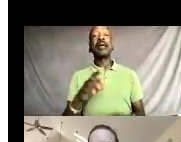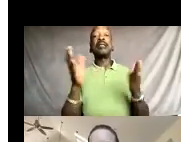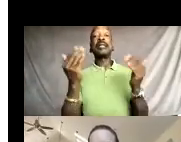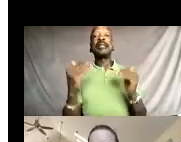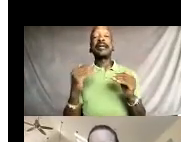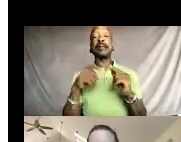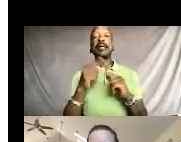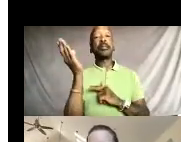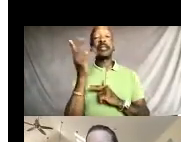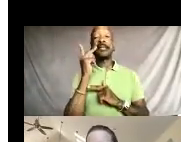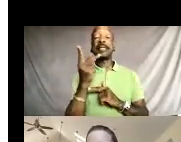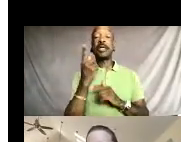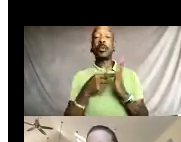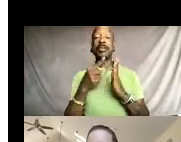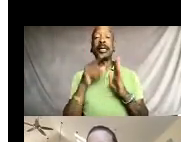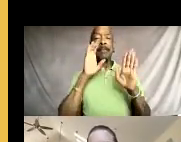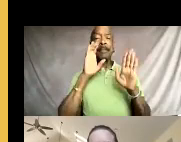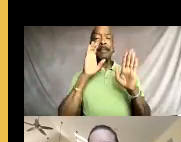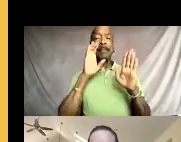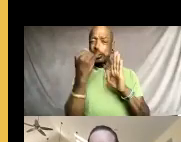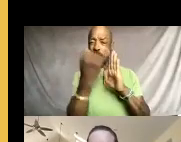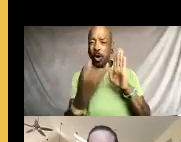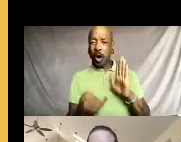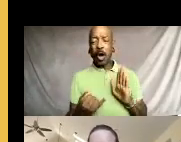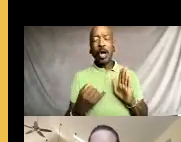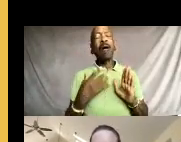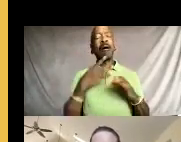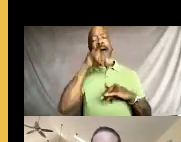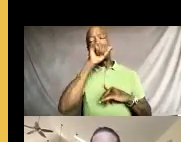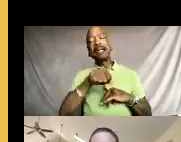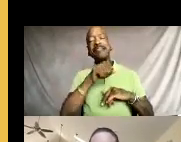what pictures you draw. I love the Extractor 3000, by the way.